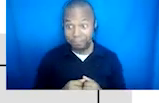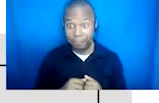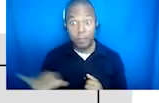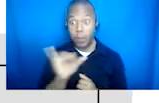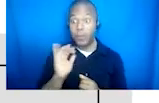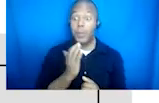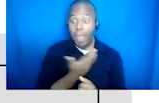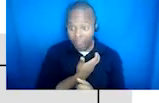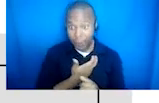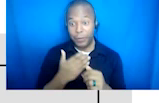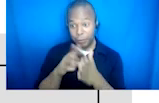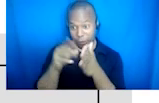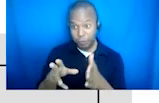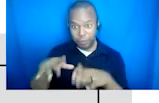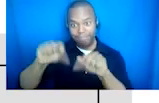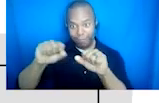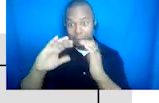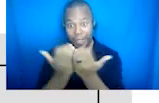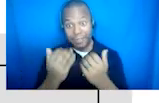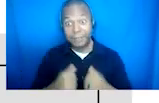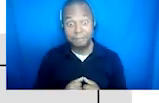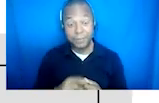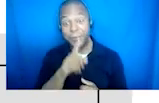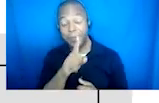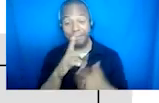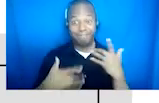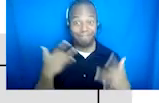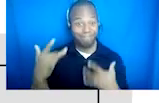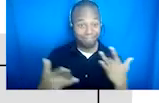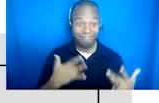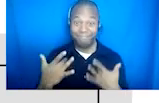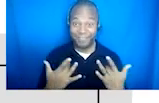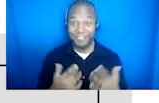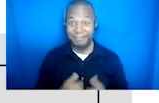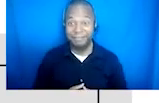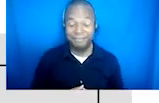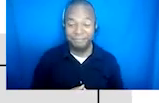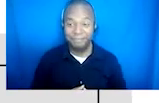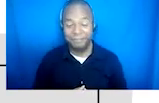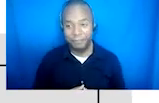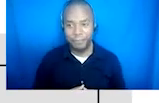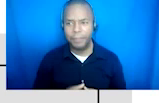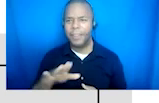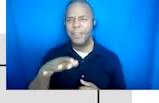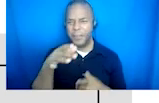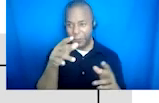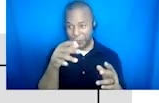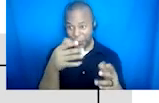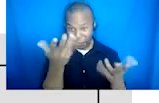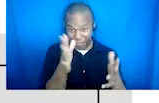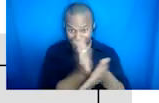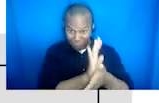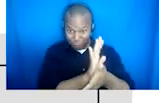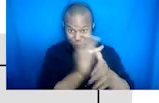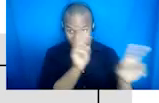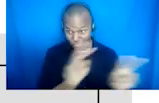at other colleges. So pretty exciting time for them. Have you guys seen the movie? You